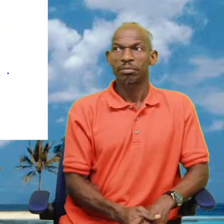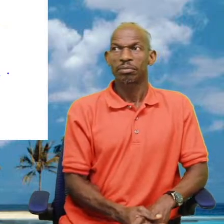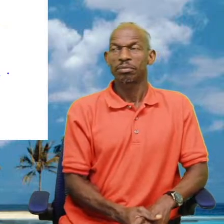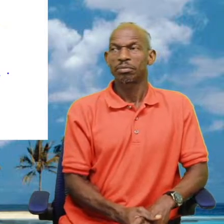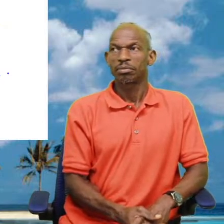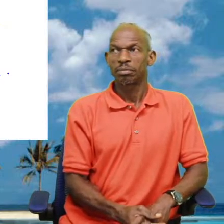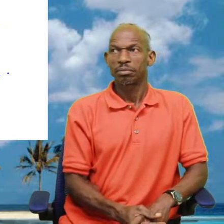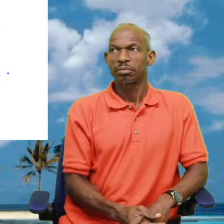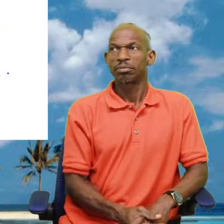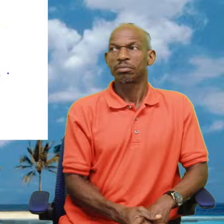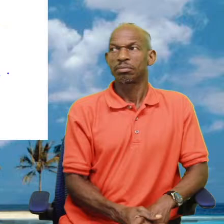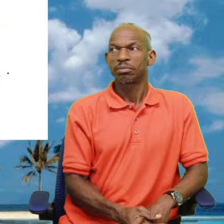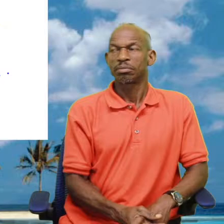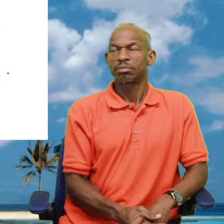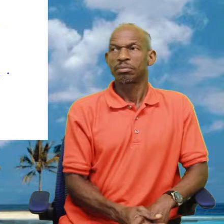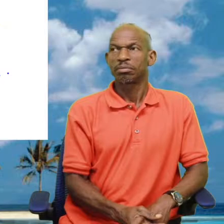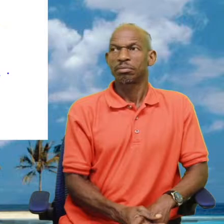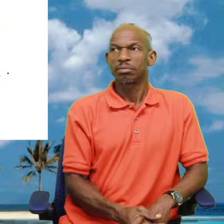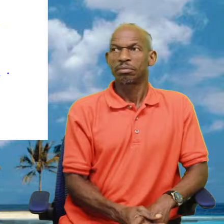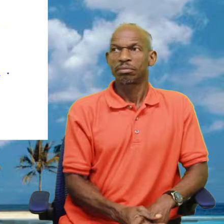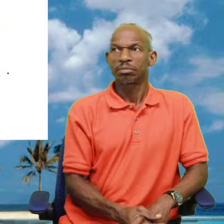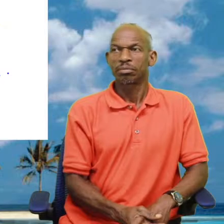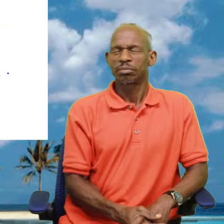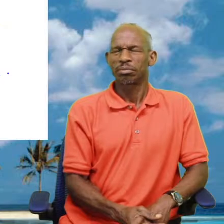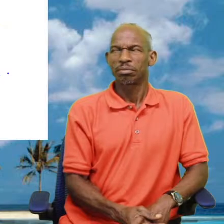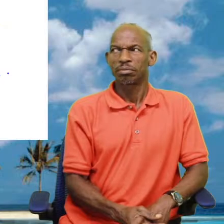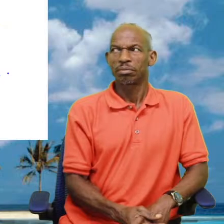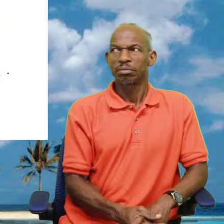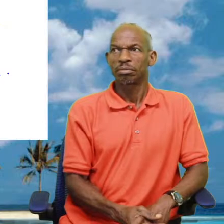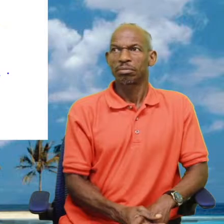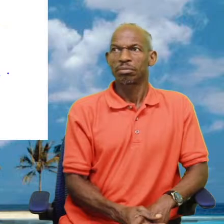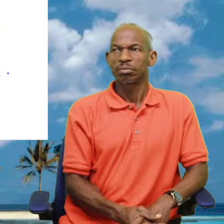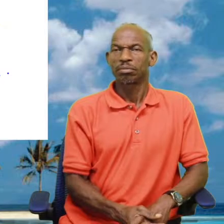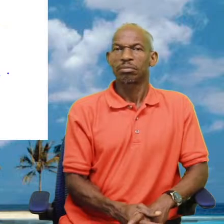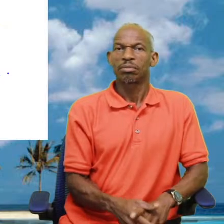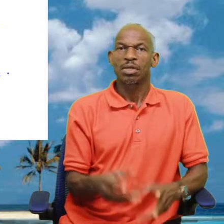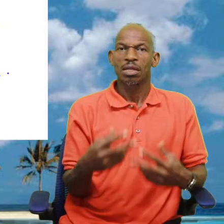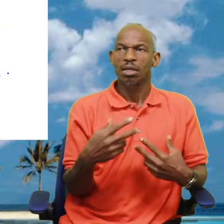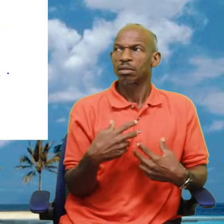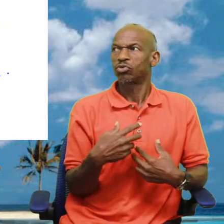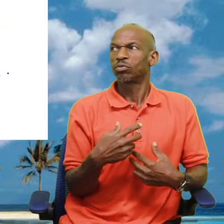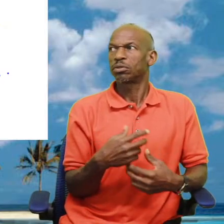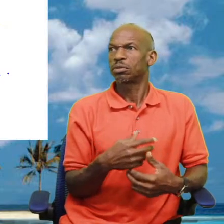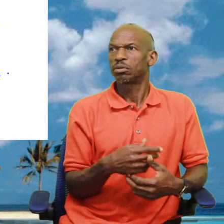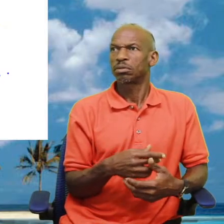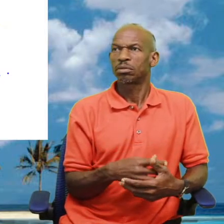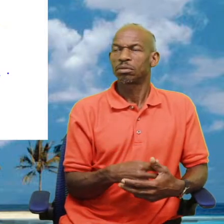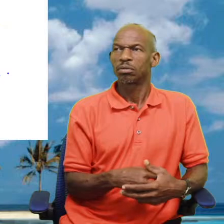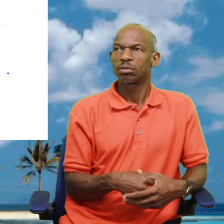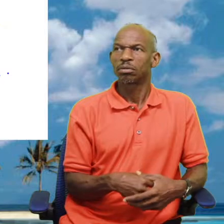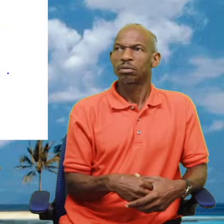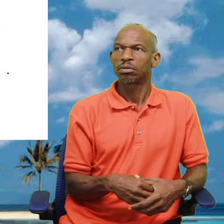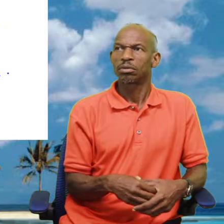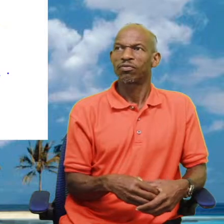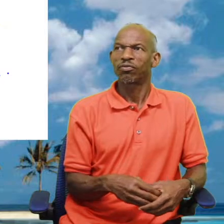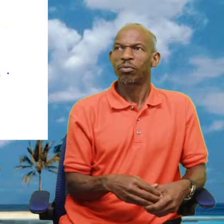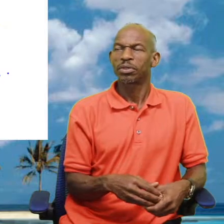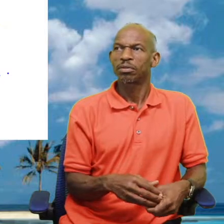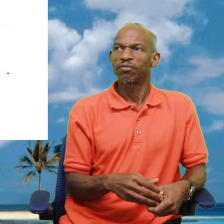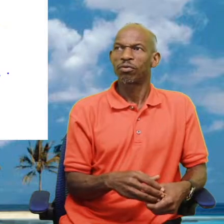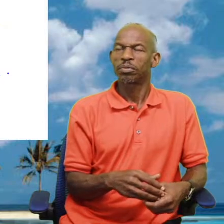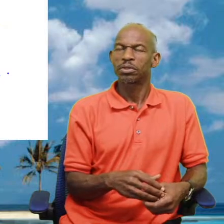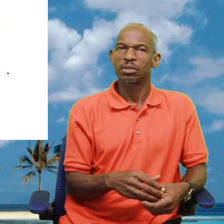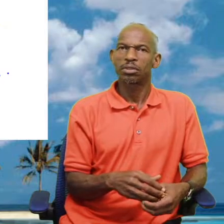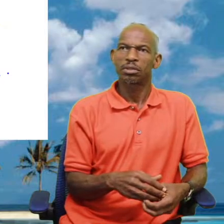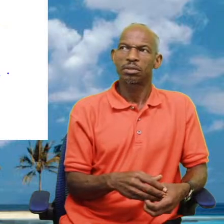All right, so we had 3 more pictures and what? 2 more pictures.